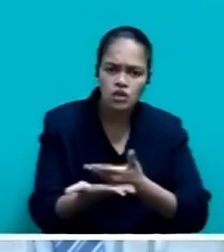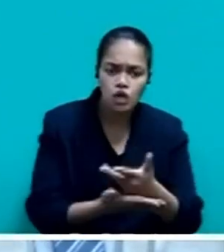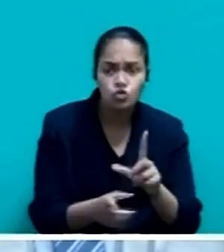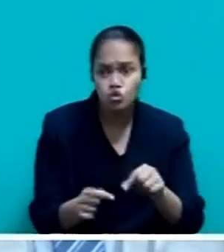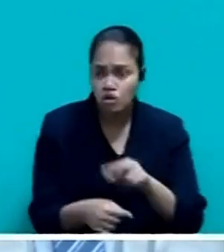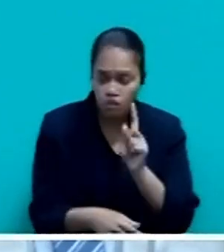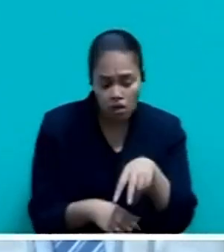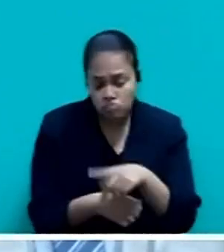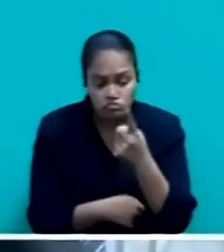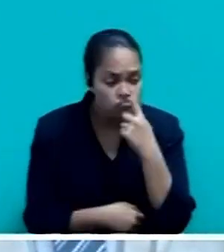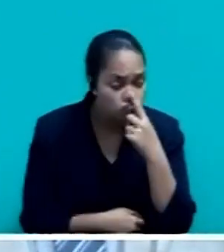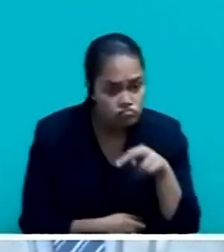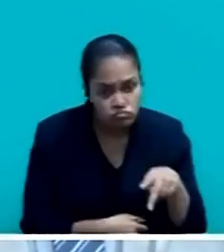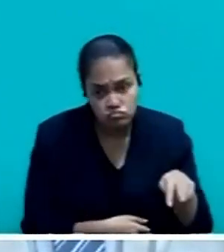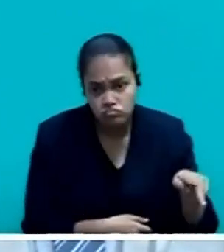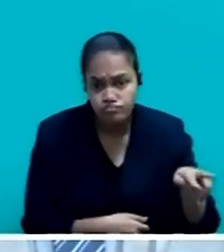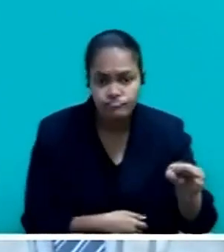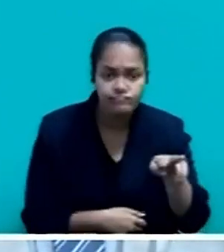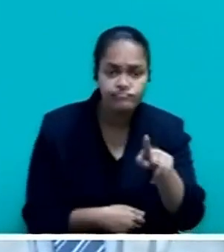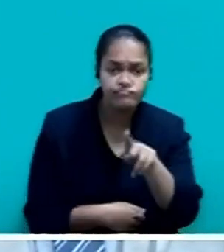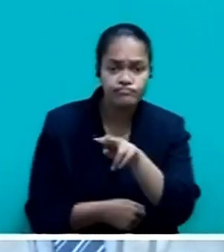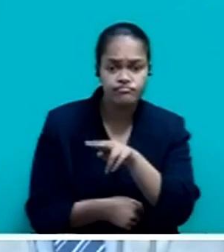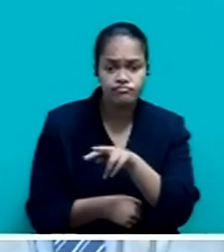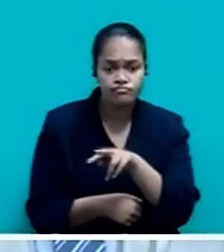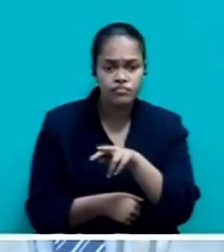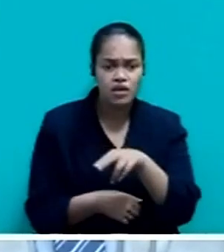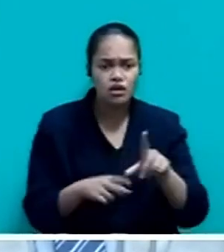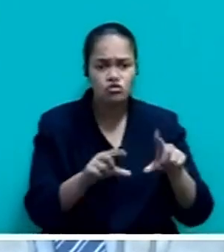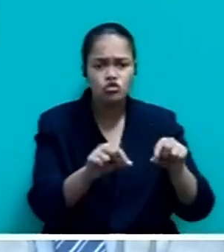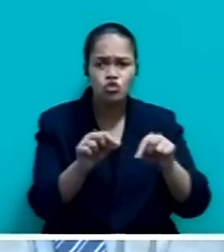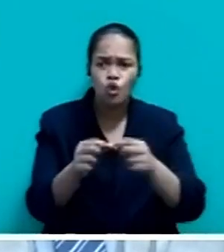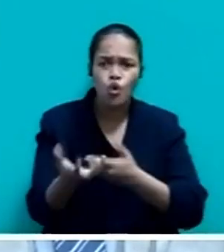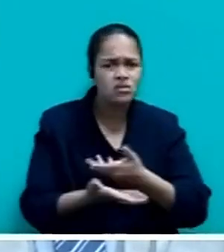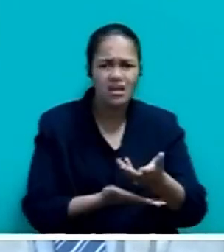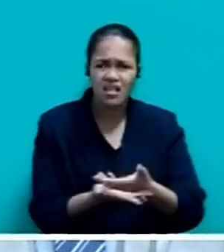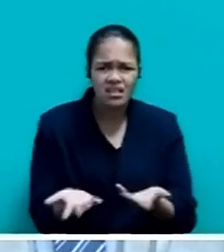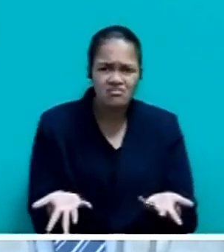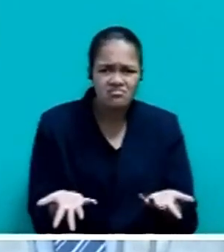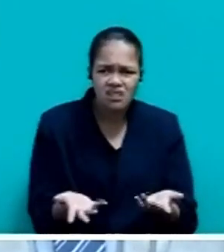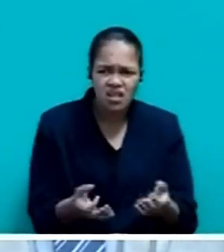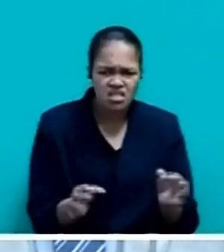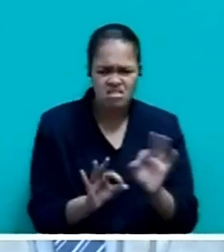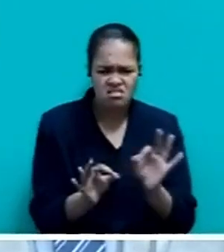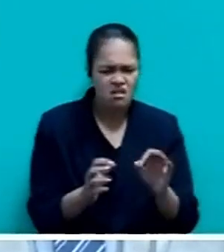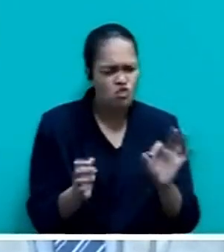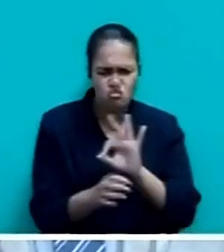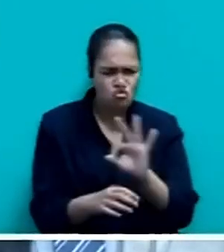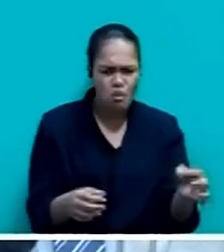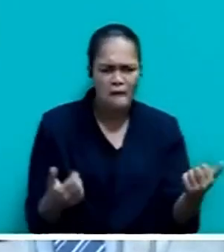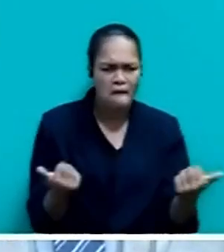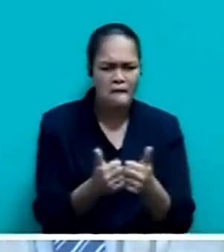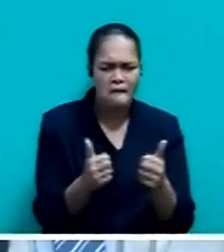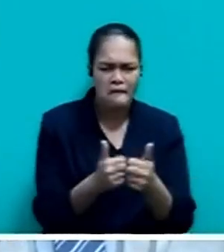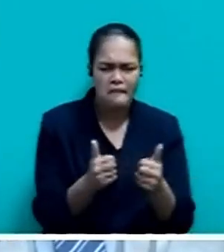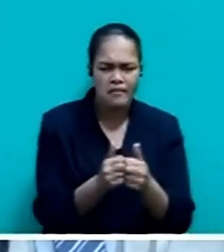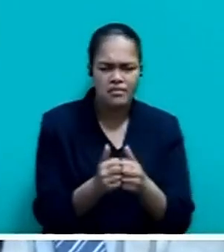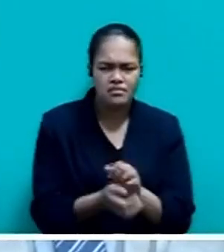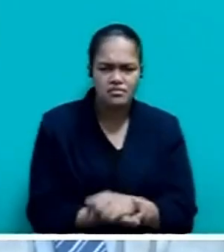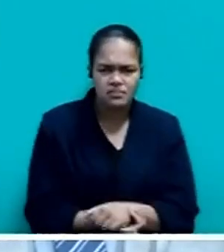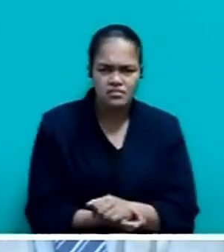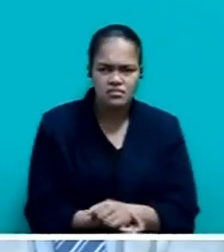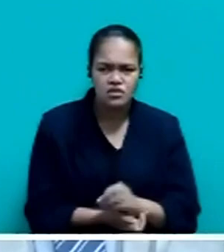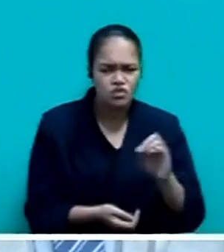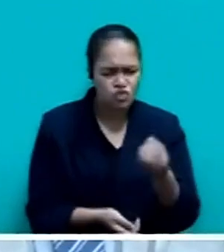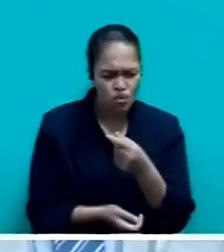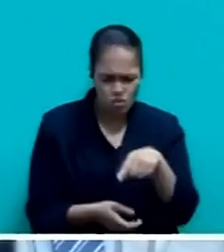around to check those centers that they conduct consultation, they don't come in numbers. And even the Solicitor General do